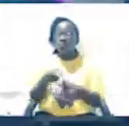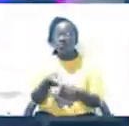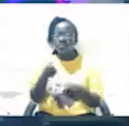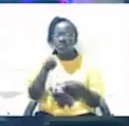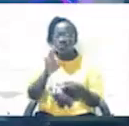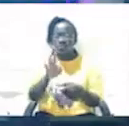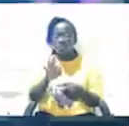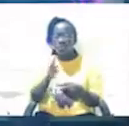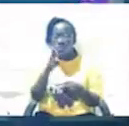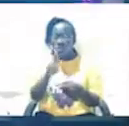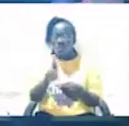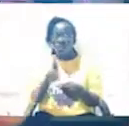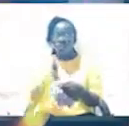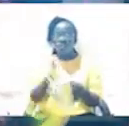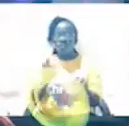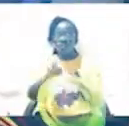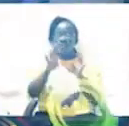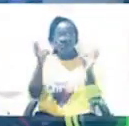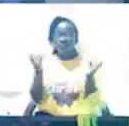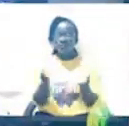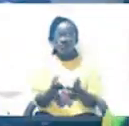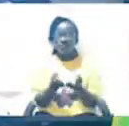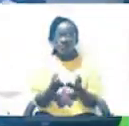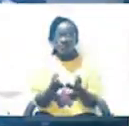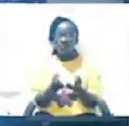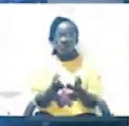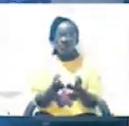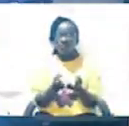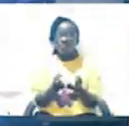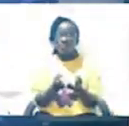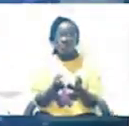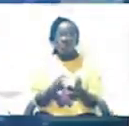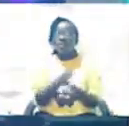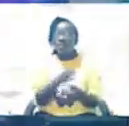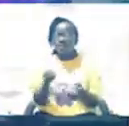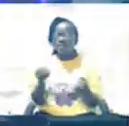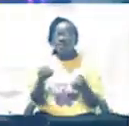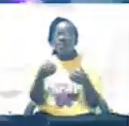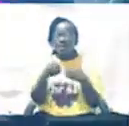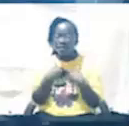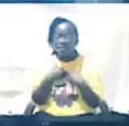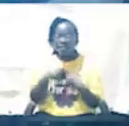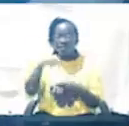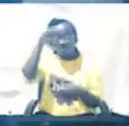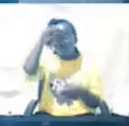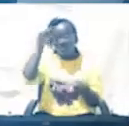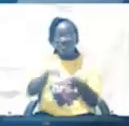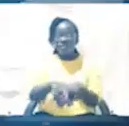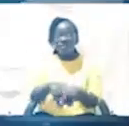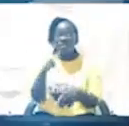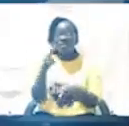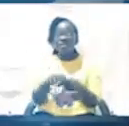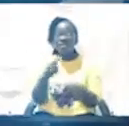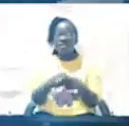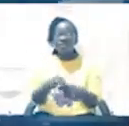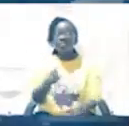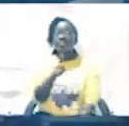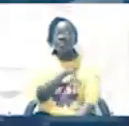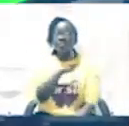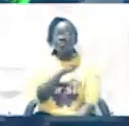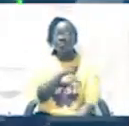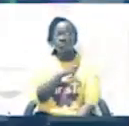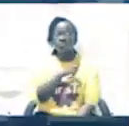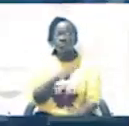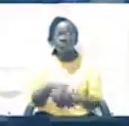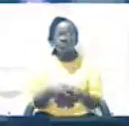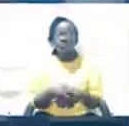They lived alone. And they have a brother, and the name of that brother is Lazarus. Now, one on your bear man or friend of